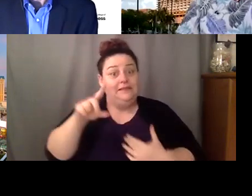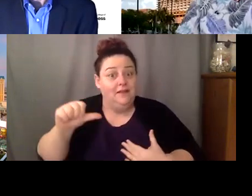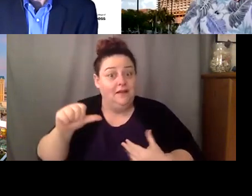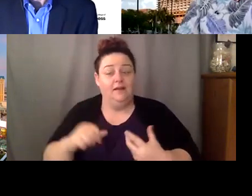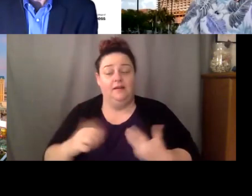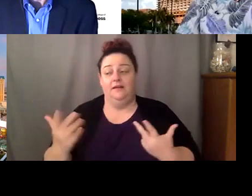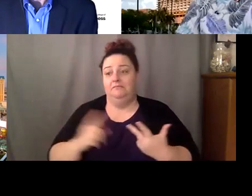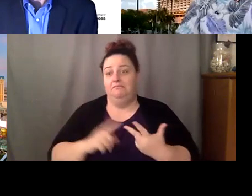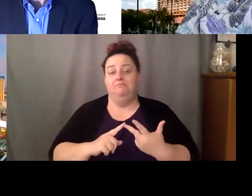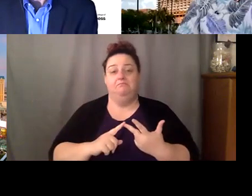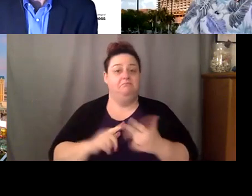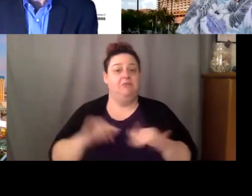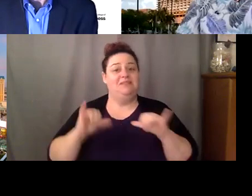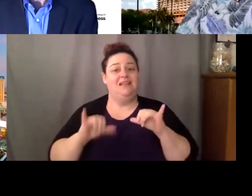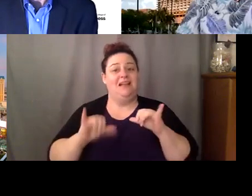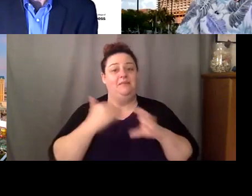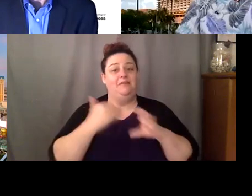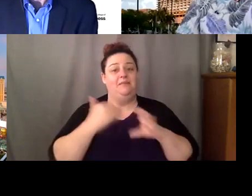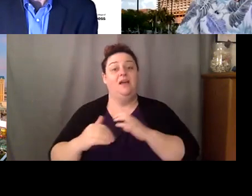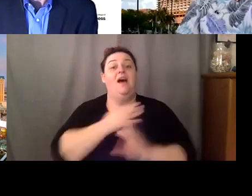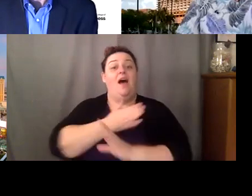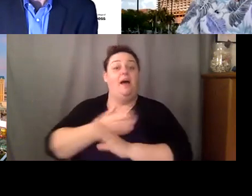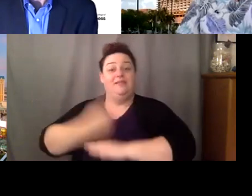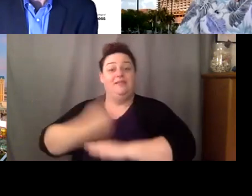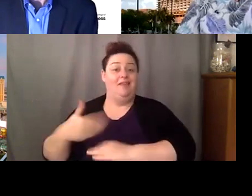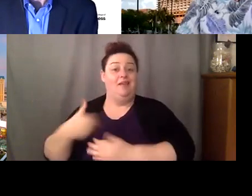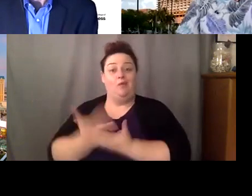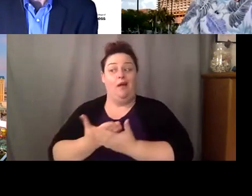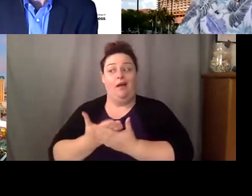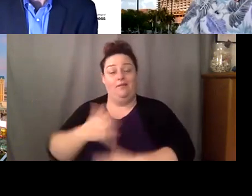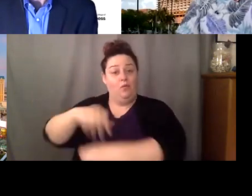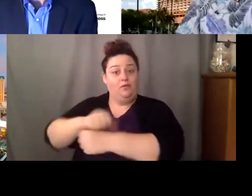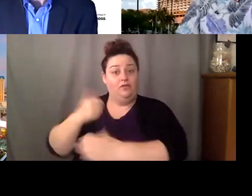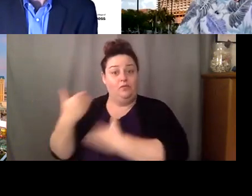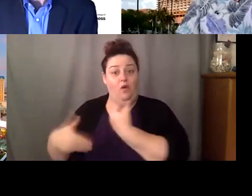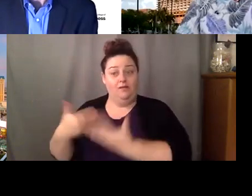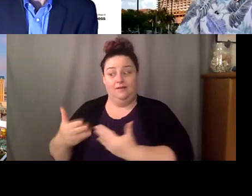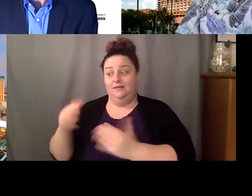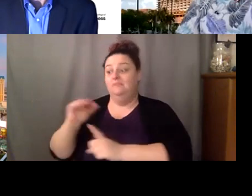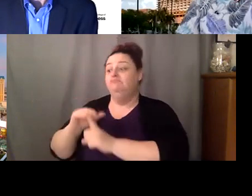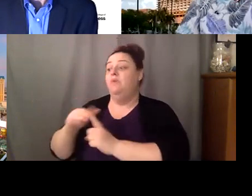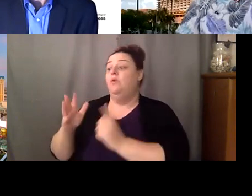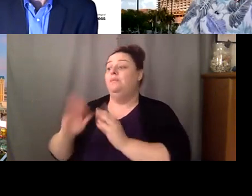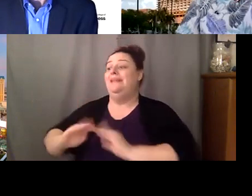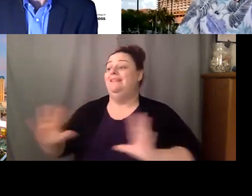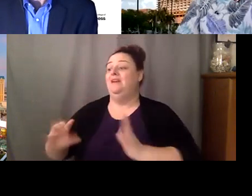pre-stay emails, right up to when they arrive in the registration process. You have to be very, very clear with